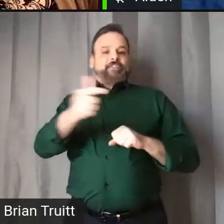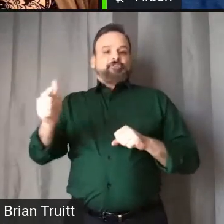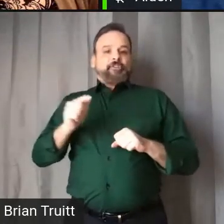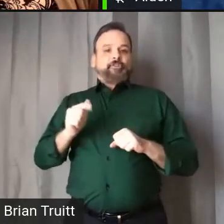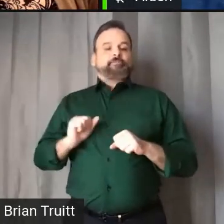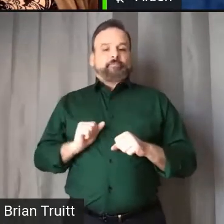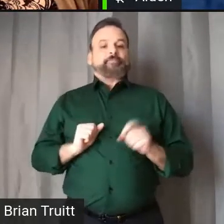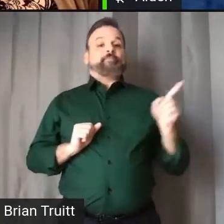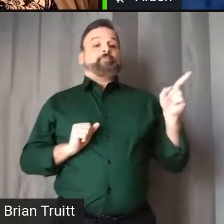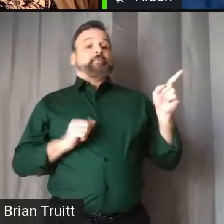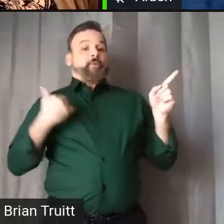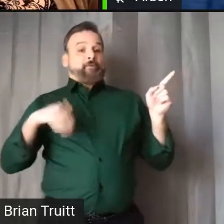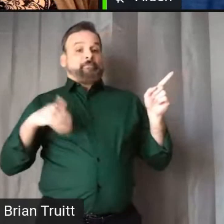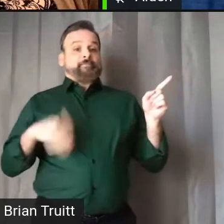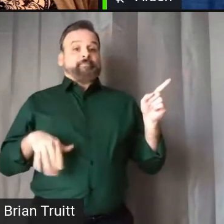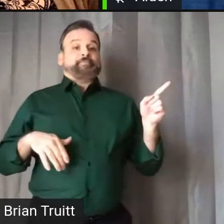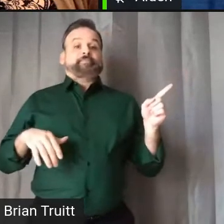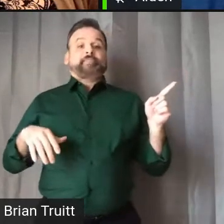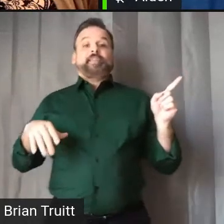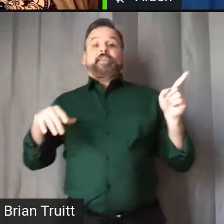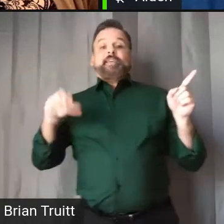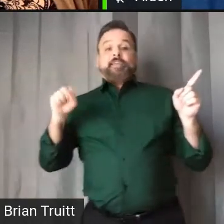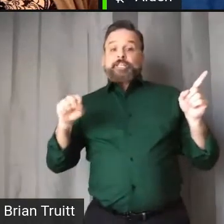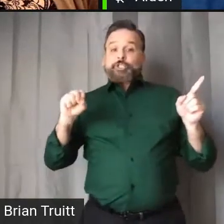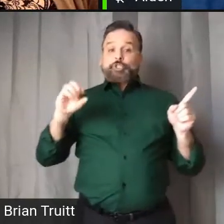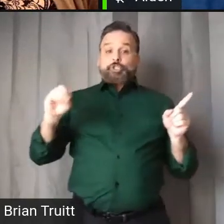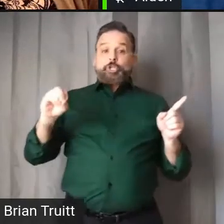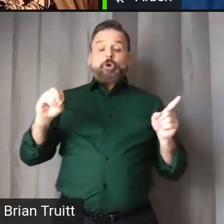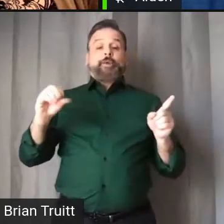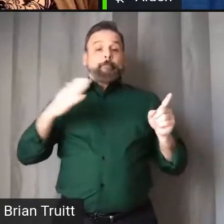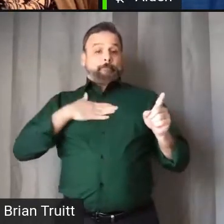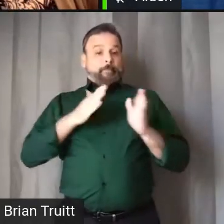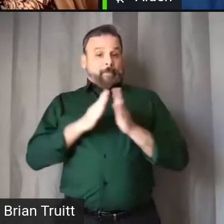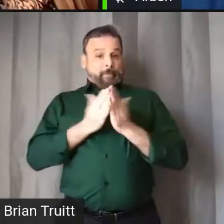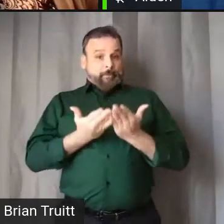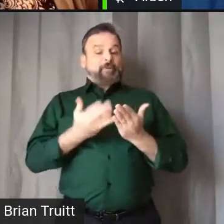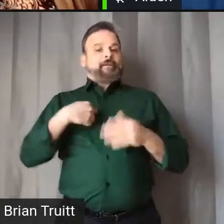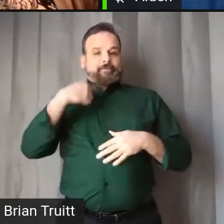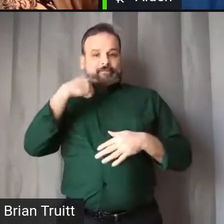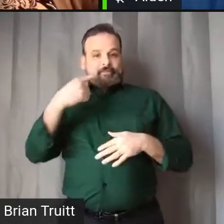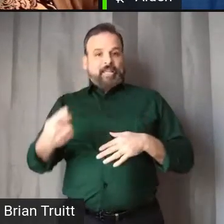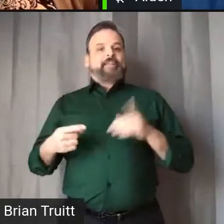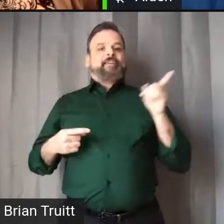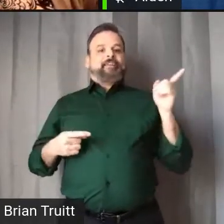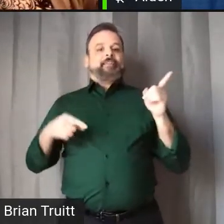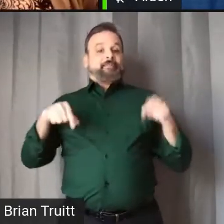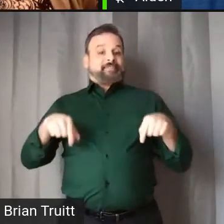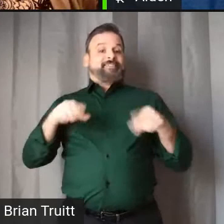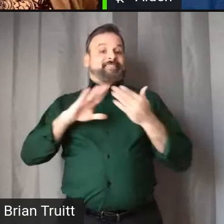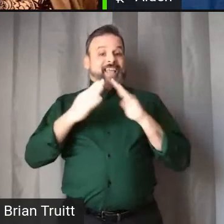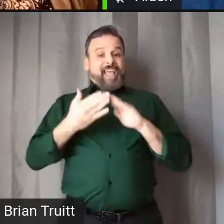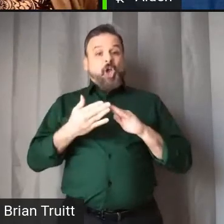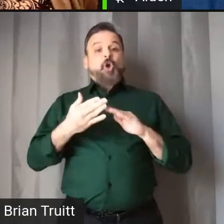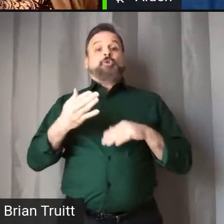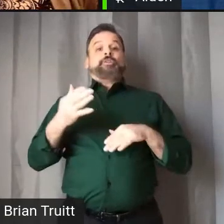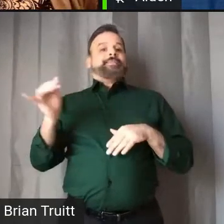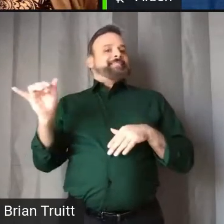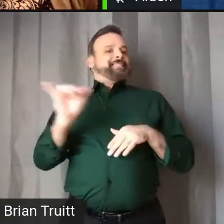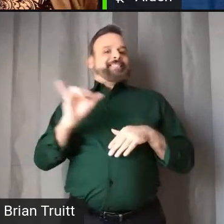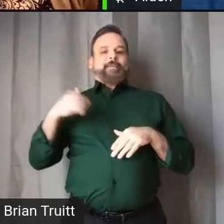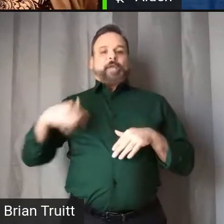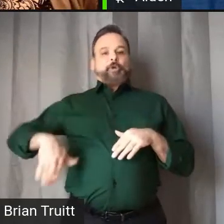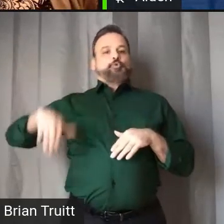wow. Yeah, so, you know, in The Fascinators, as I said, this is a town that is like the one where I grew up in